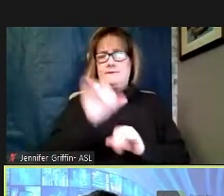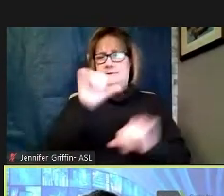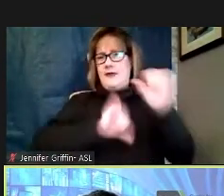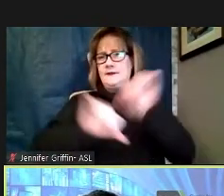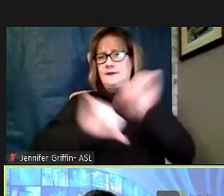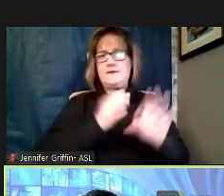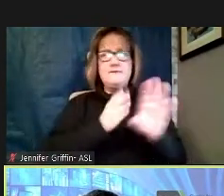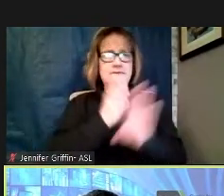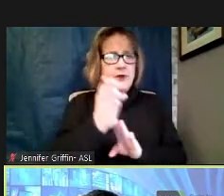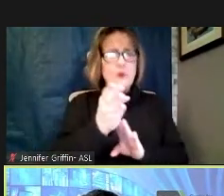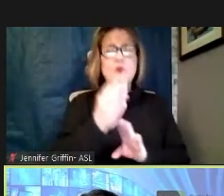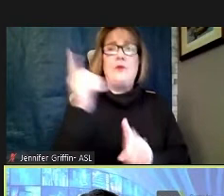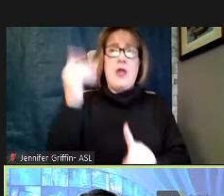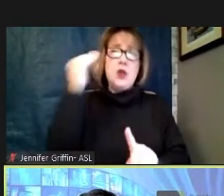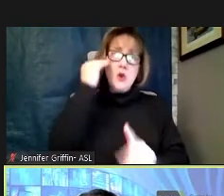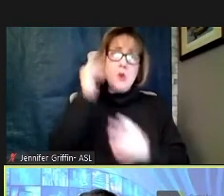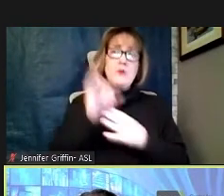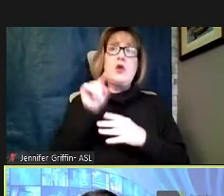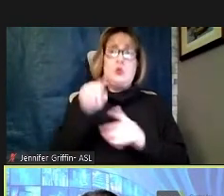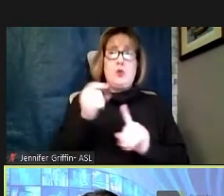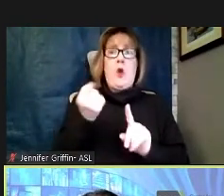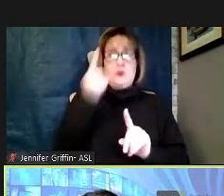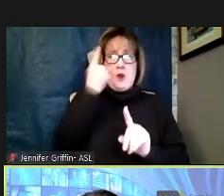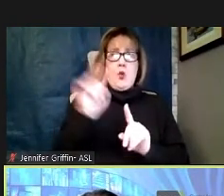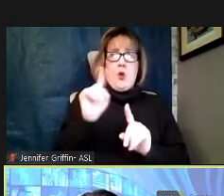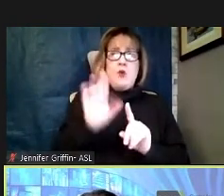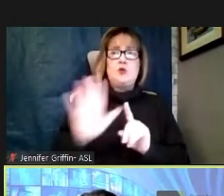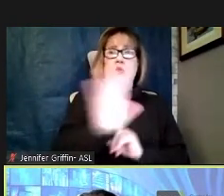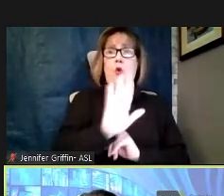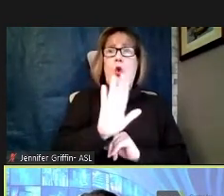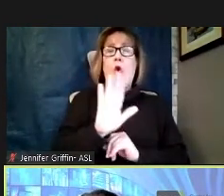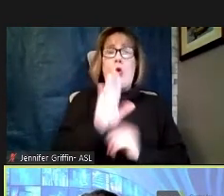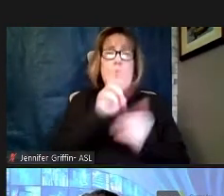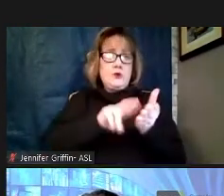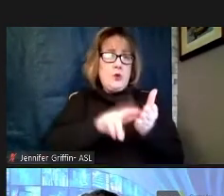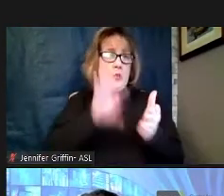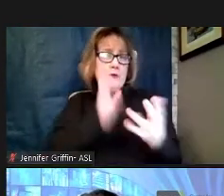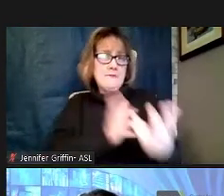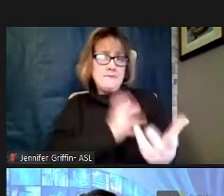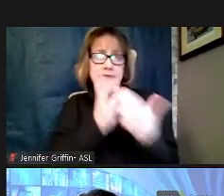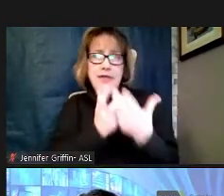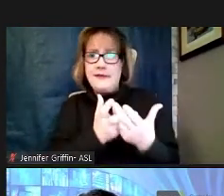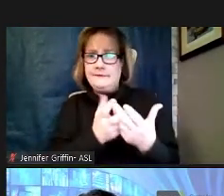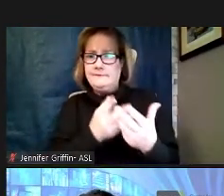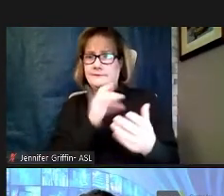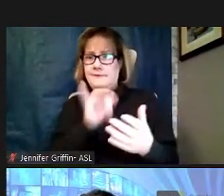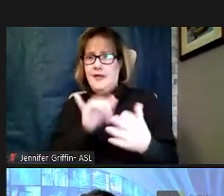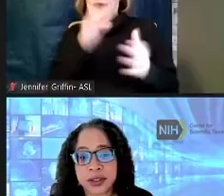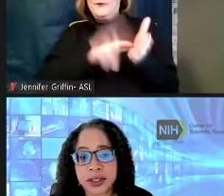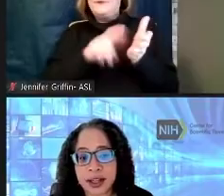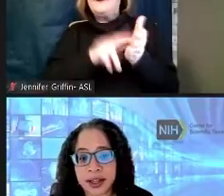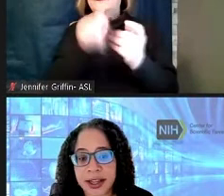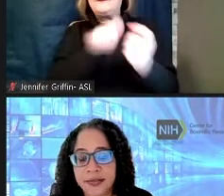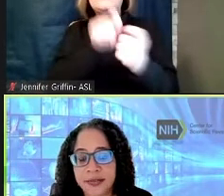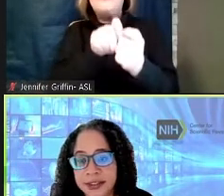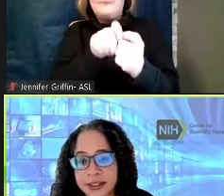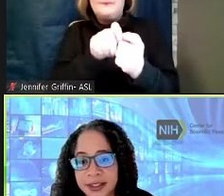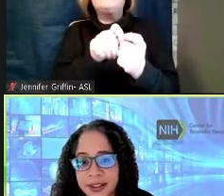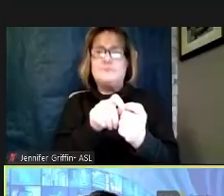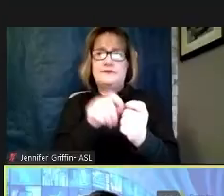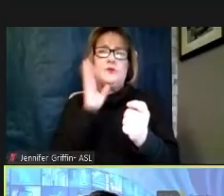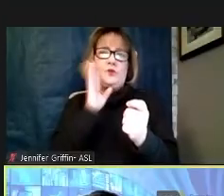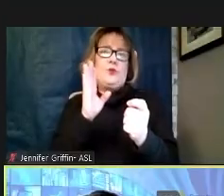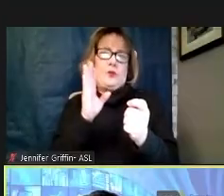field so that they know that you understand where your research will fit and where your research specifically will